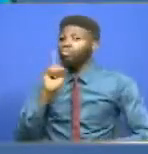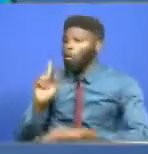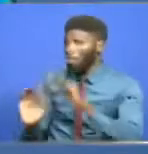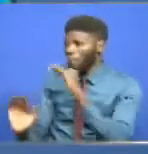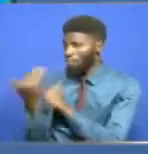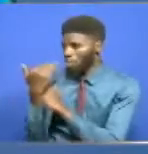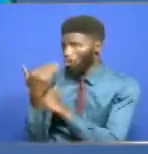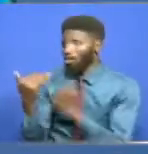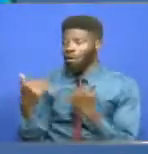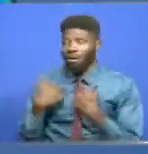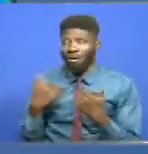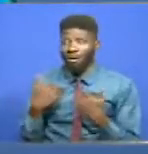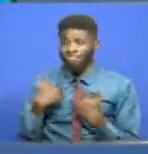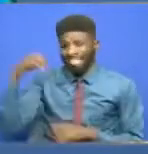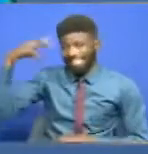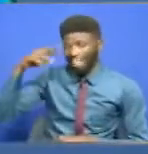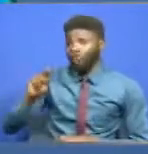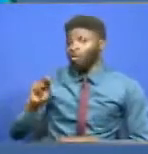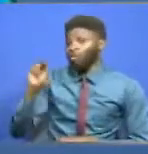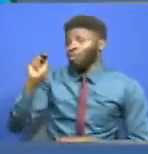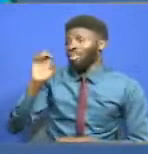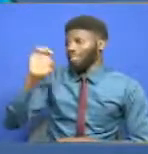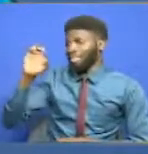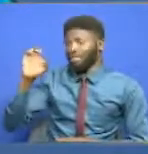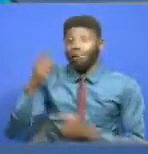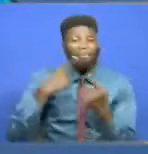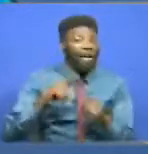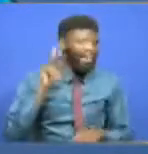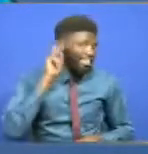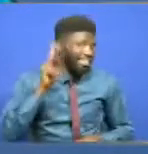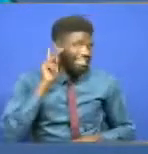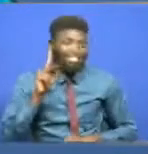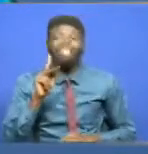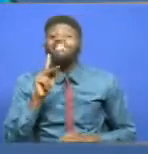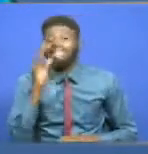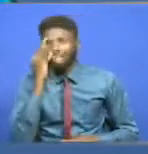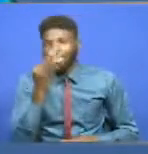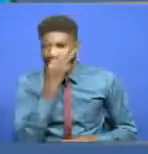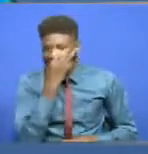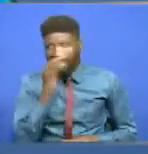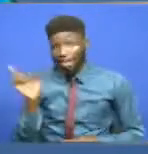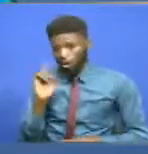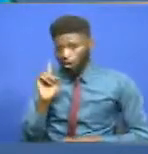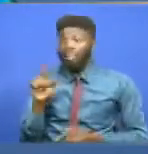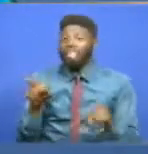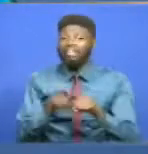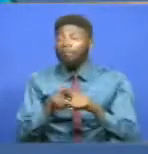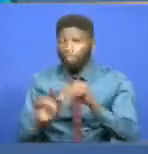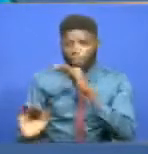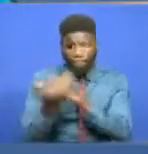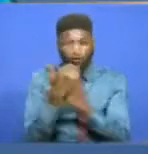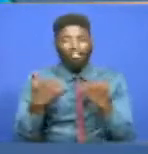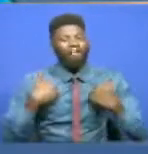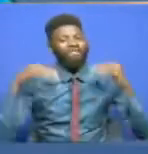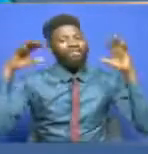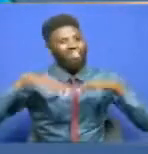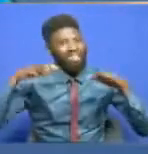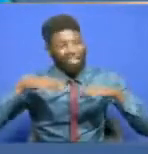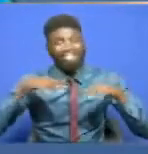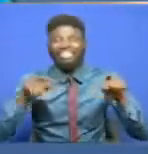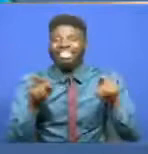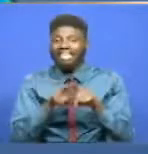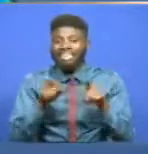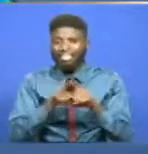the northeastern region. However, areas of Kisii, Nyeri, and Nairobi will be waking up to rains in the morning, accompanied by